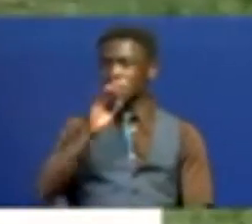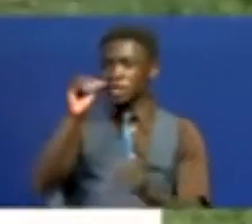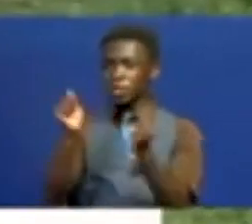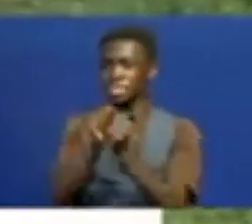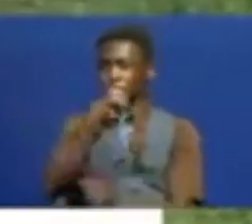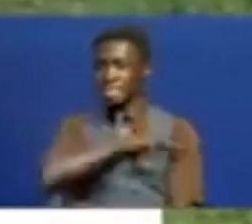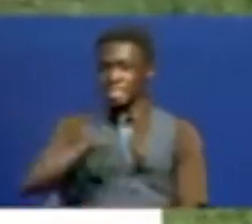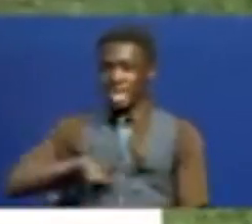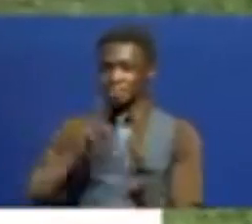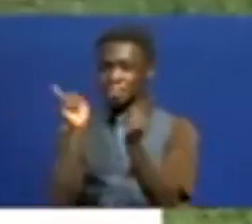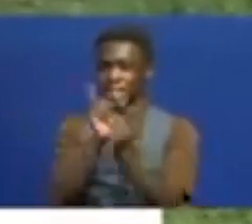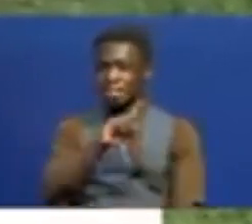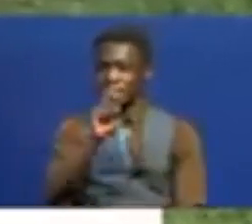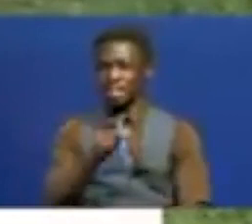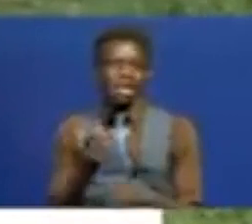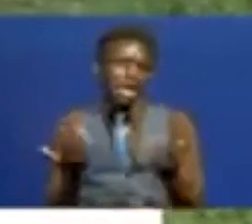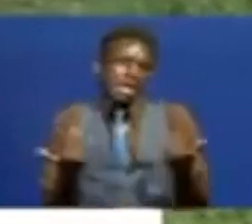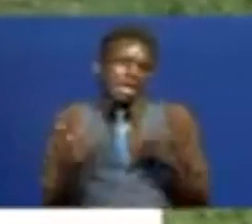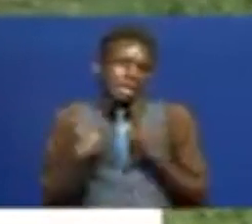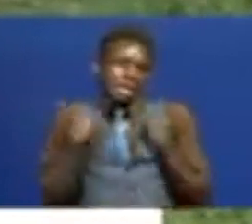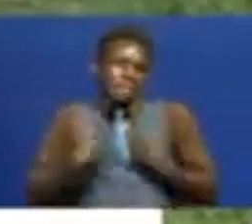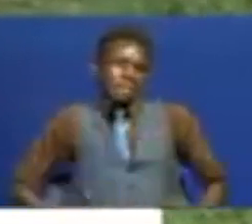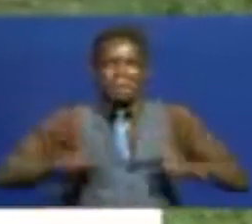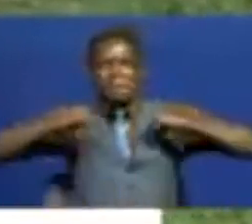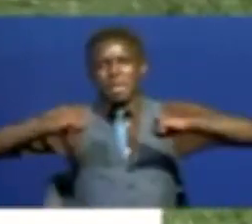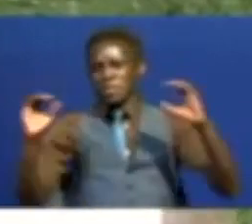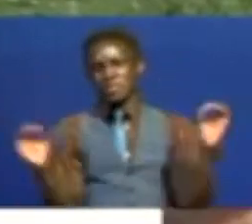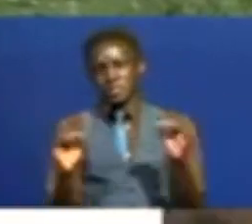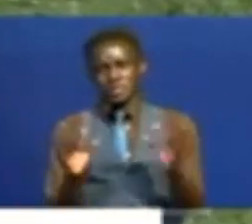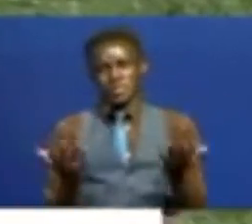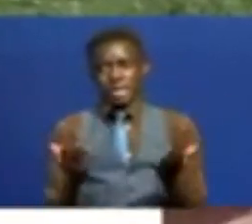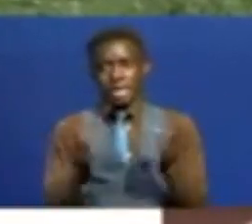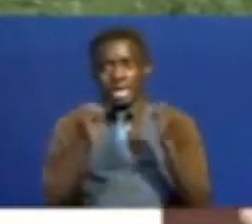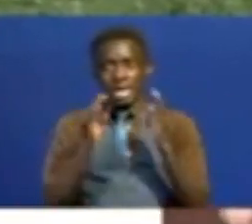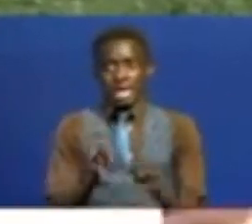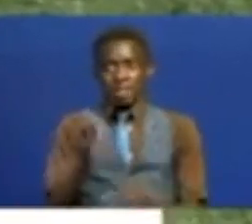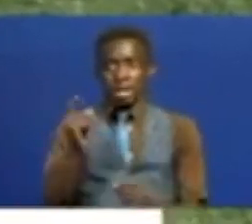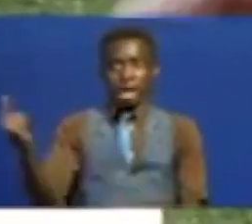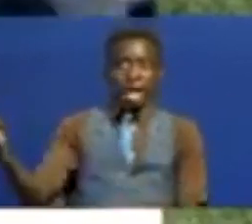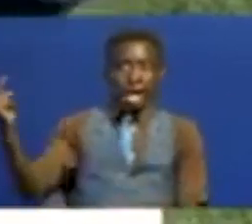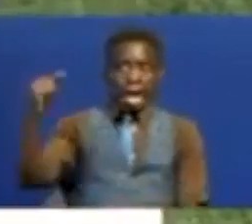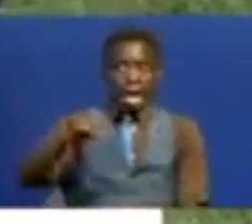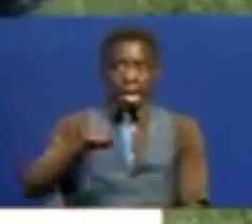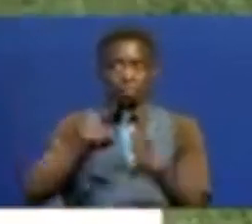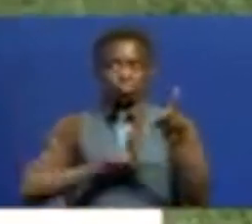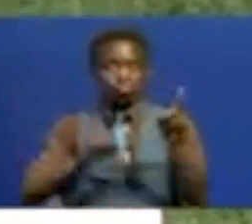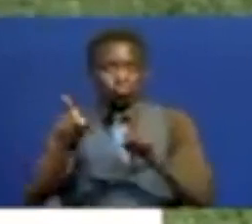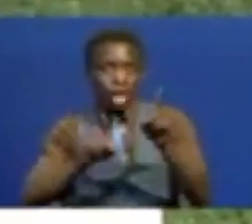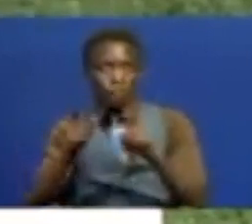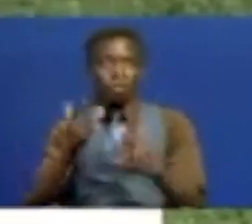My dear, I'm a nobody, you know. If I hear that he's going to be seen driving, I'll try and go on the side of the road